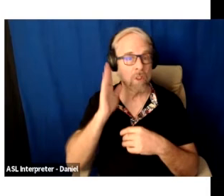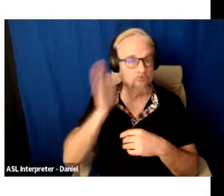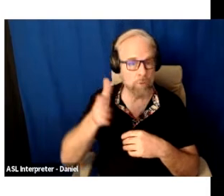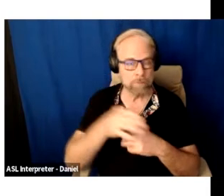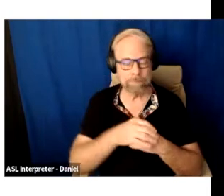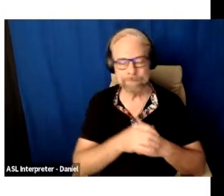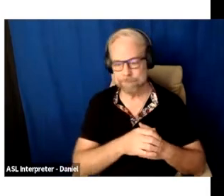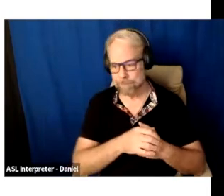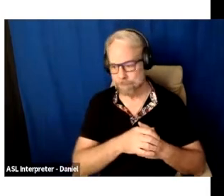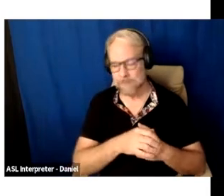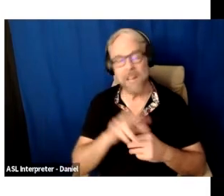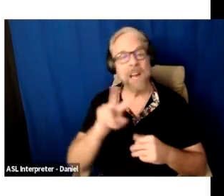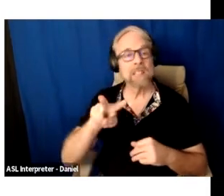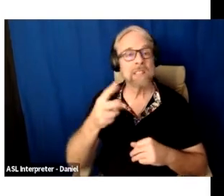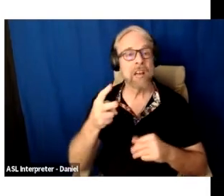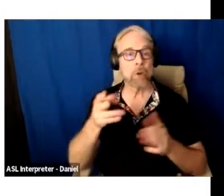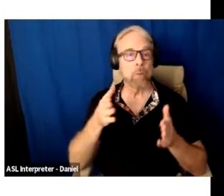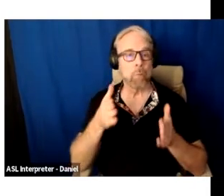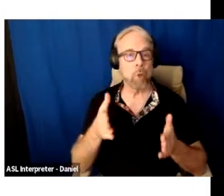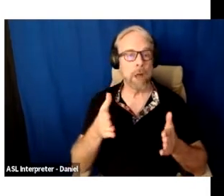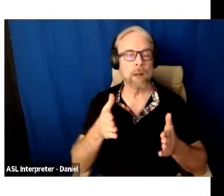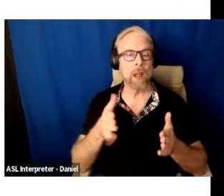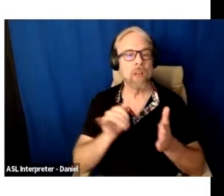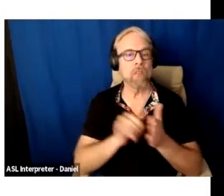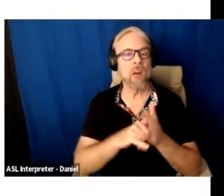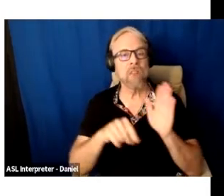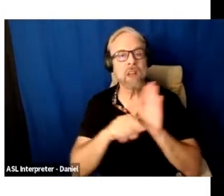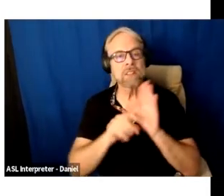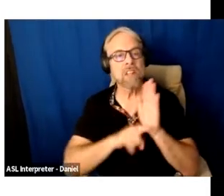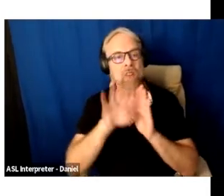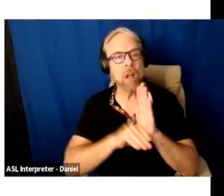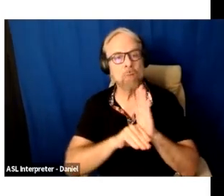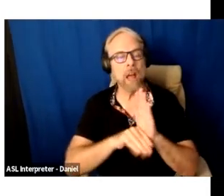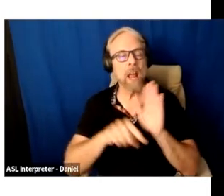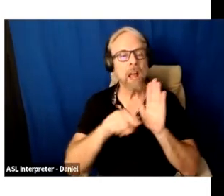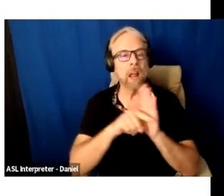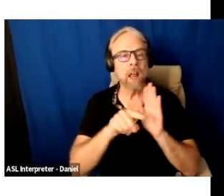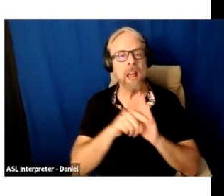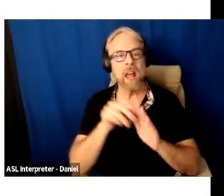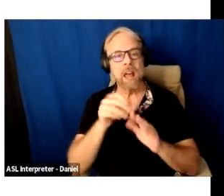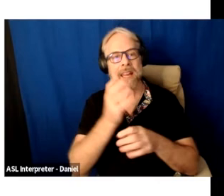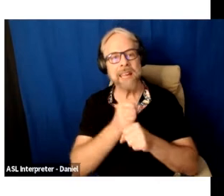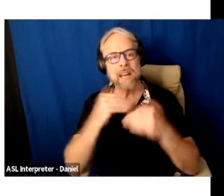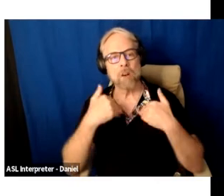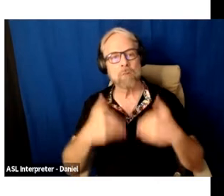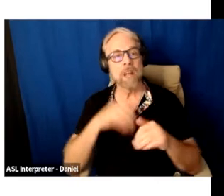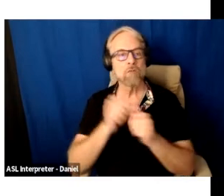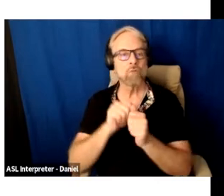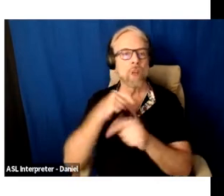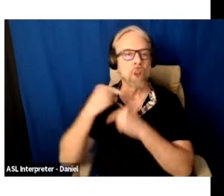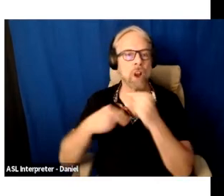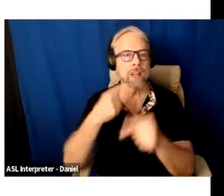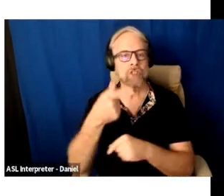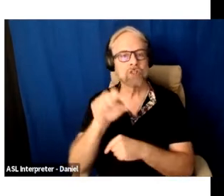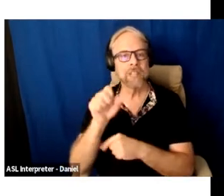A second way that these developmental adversities, gets under the skin is actually through our genes. And every time I think